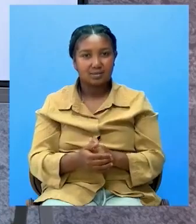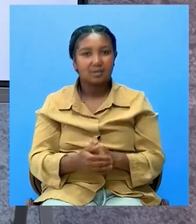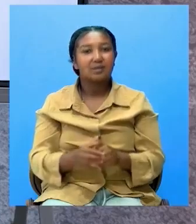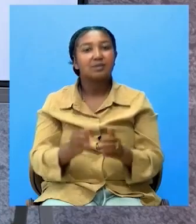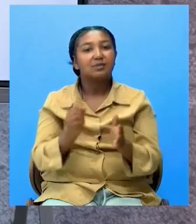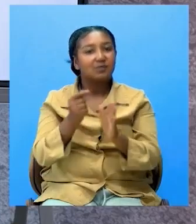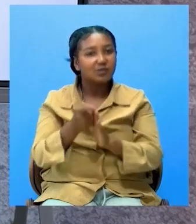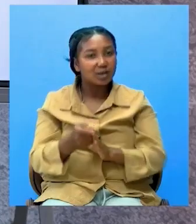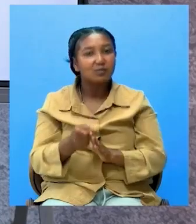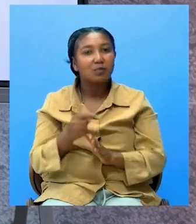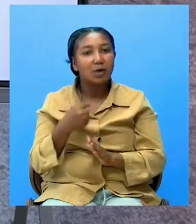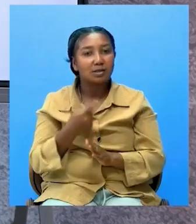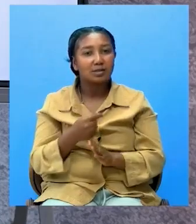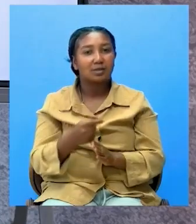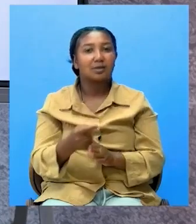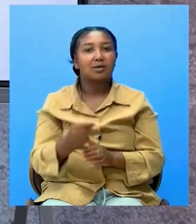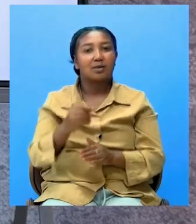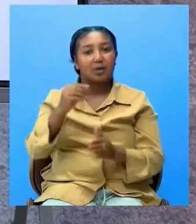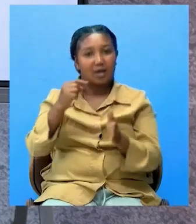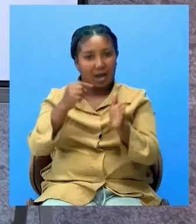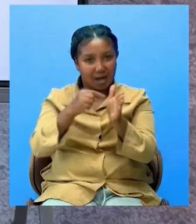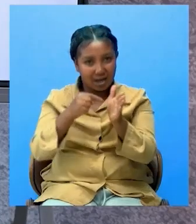such as colon,